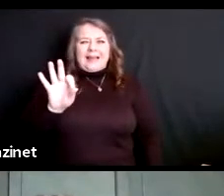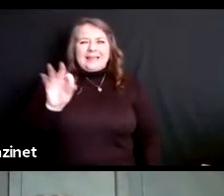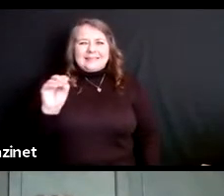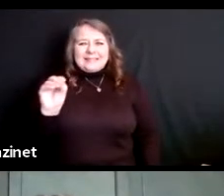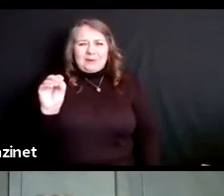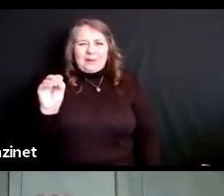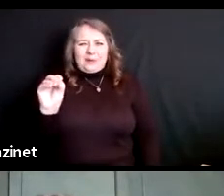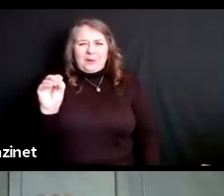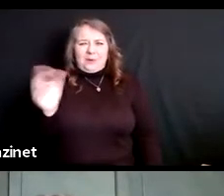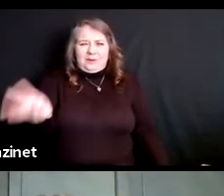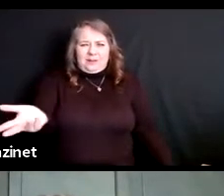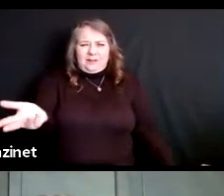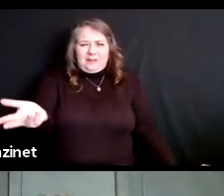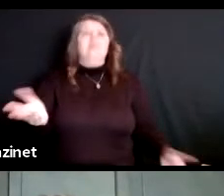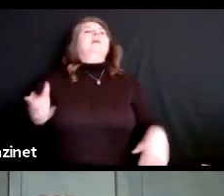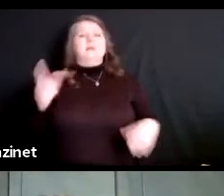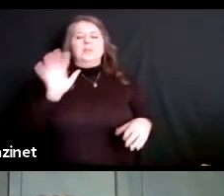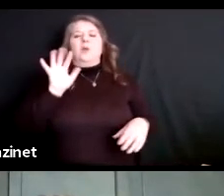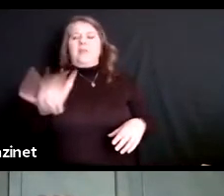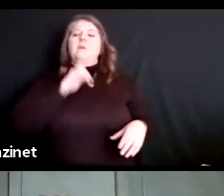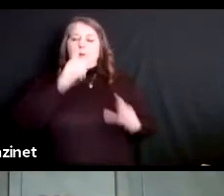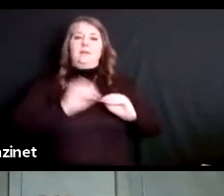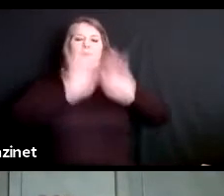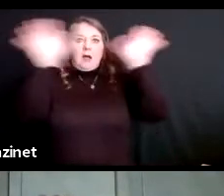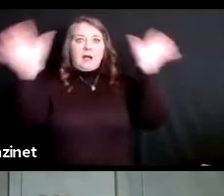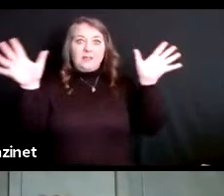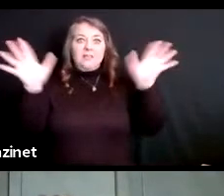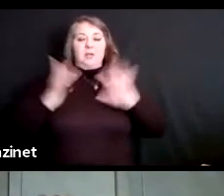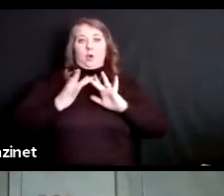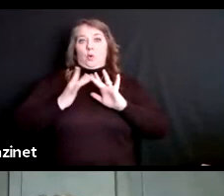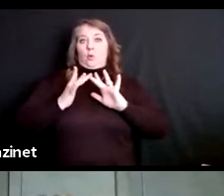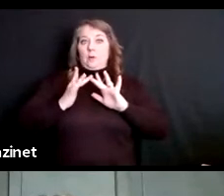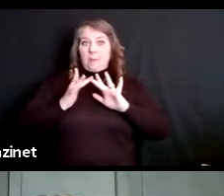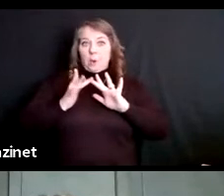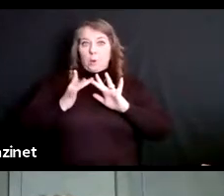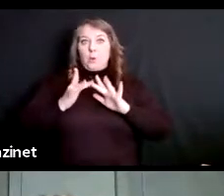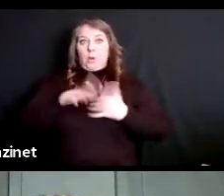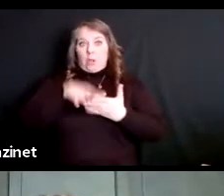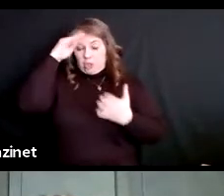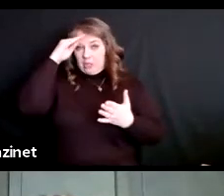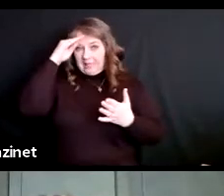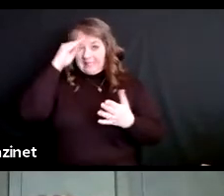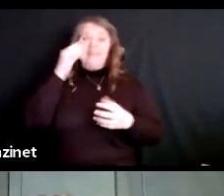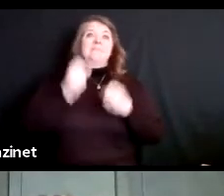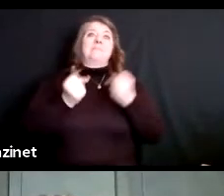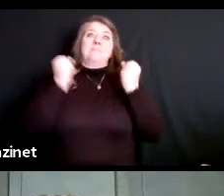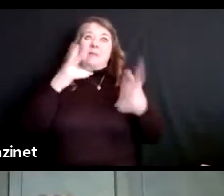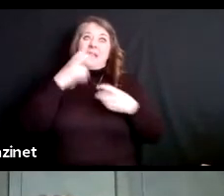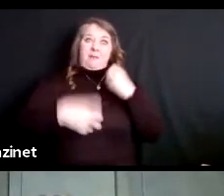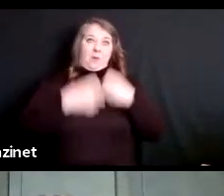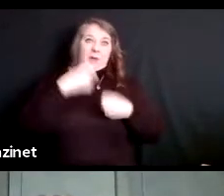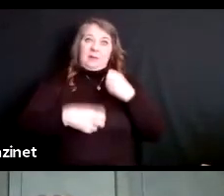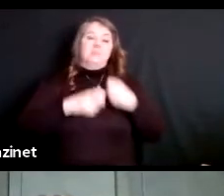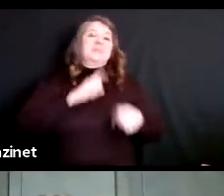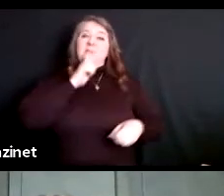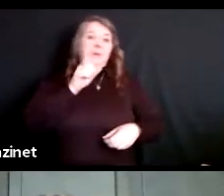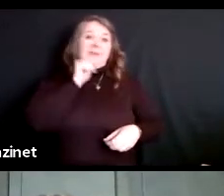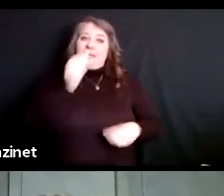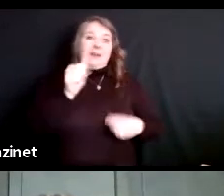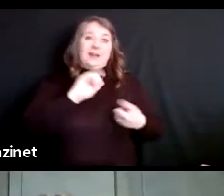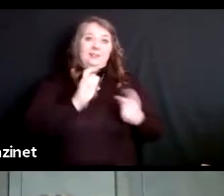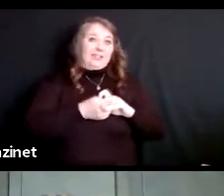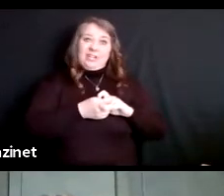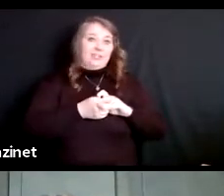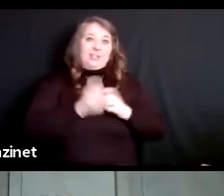very telling. Having our students be remote is causing all sorts of problems and is not actually making a difference in the community transmission